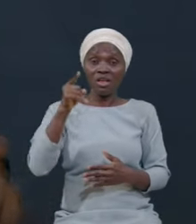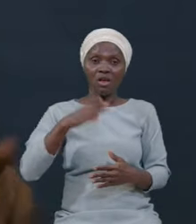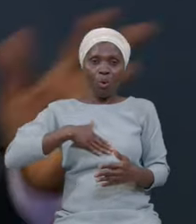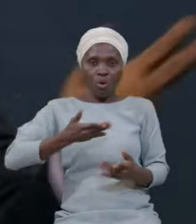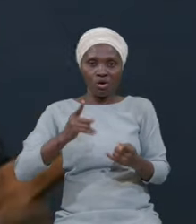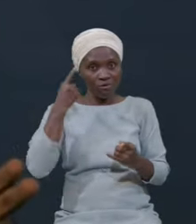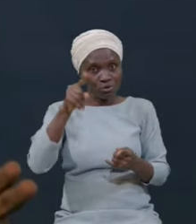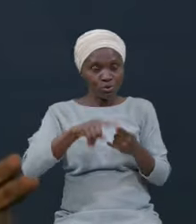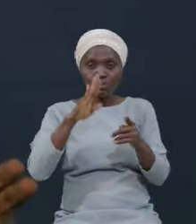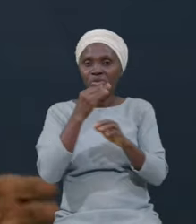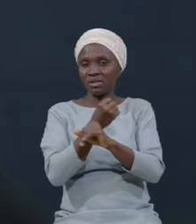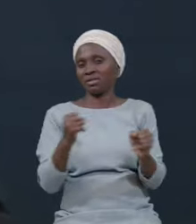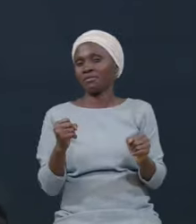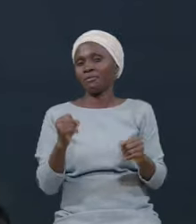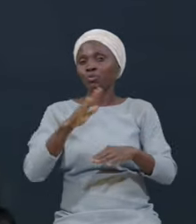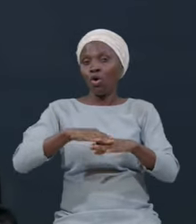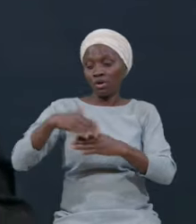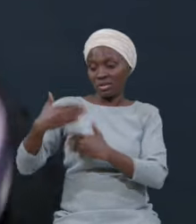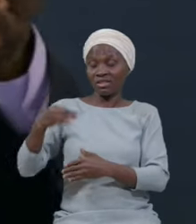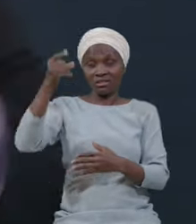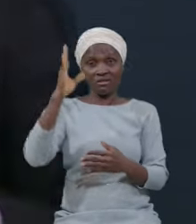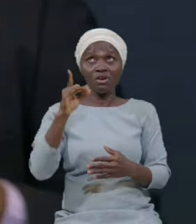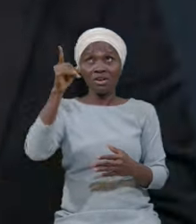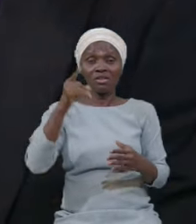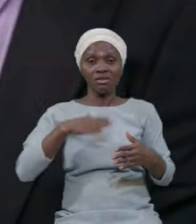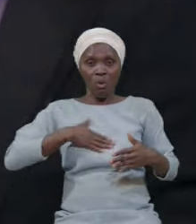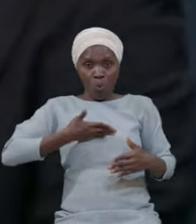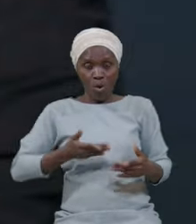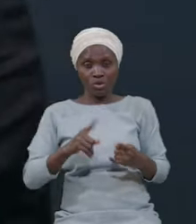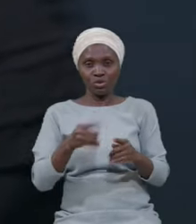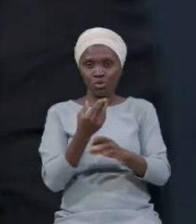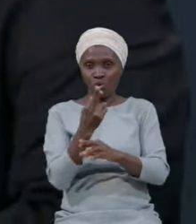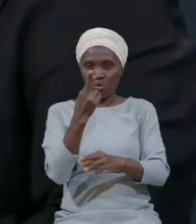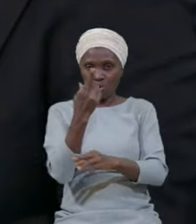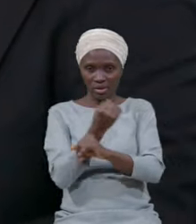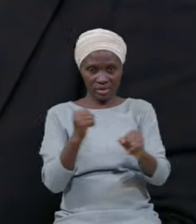side of God, he's willing to redeem. But you must have the willingness that